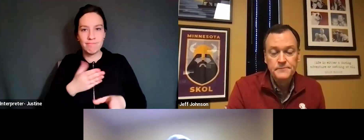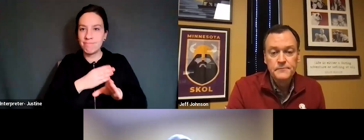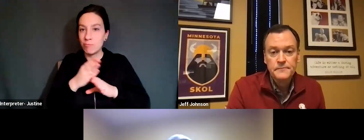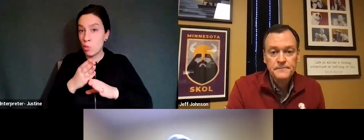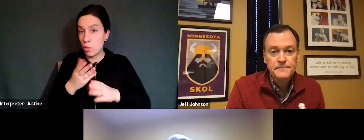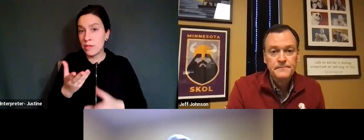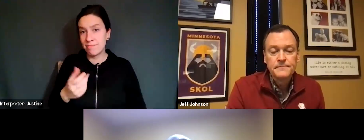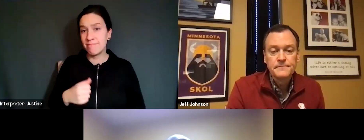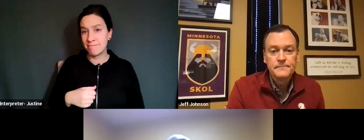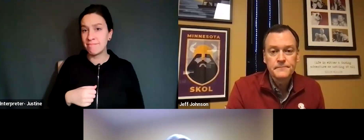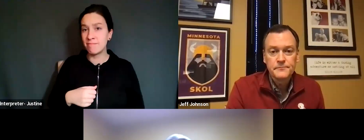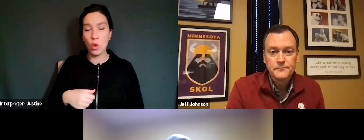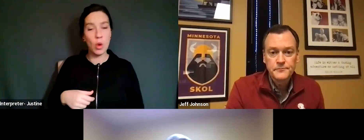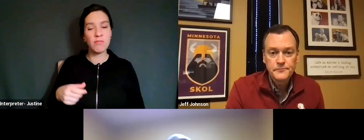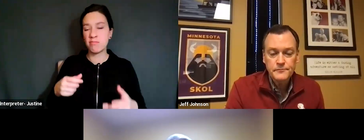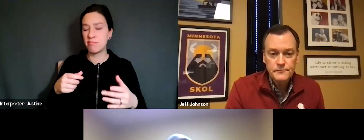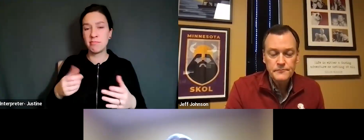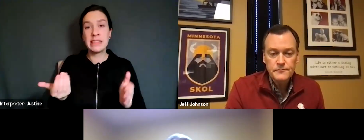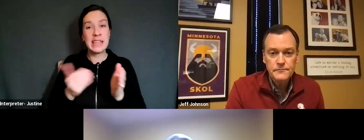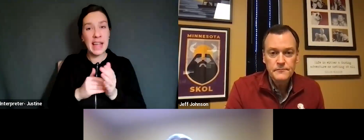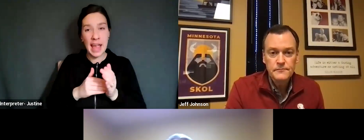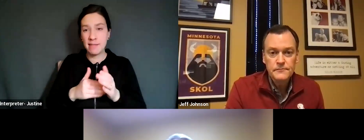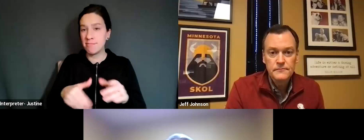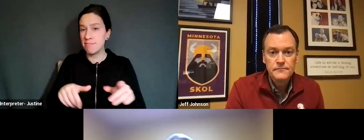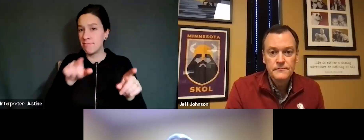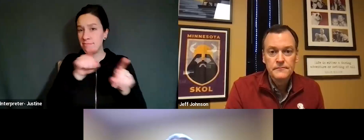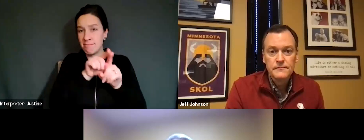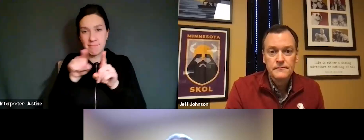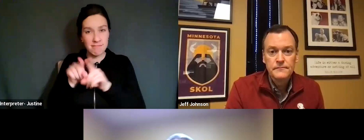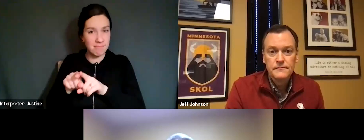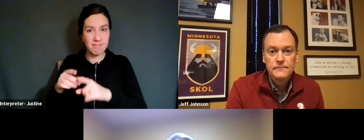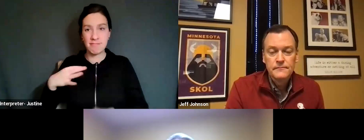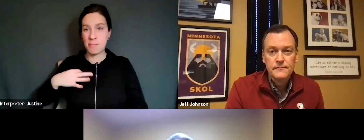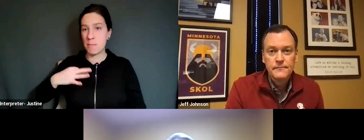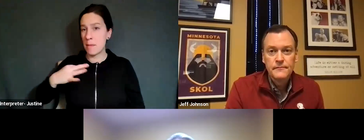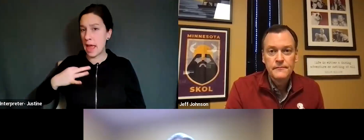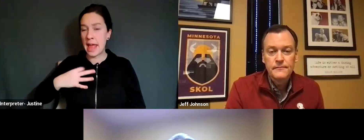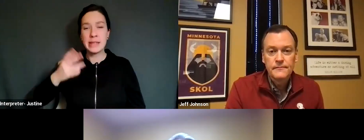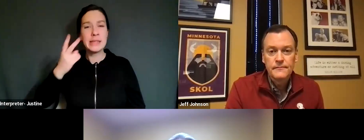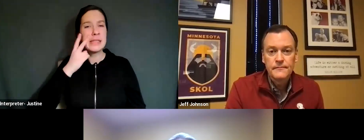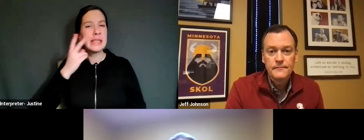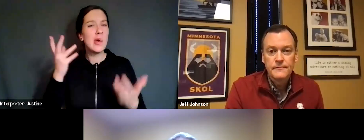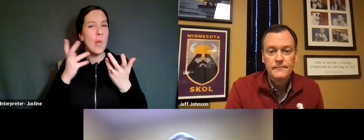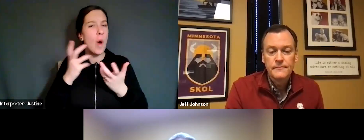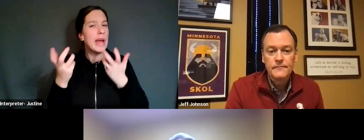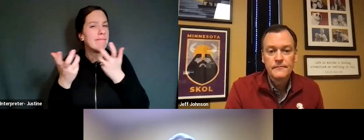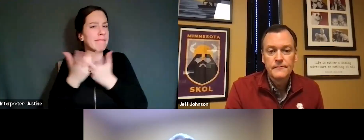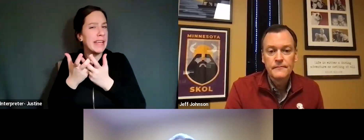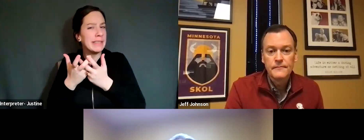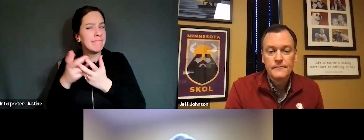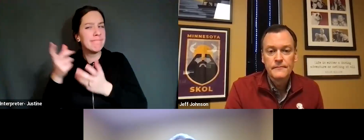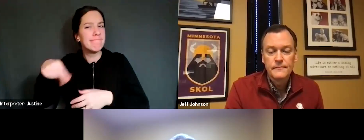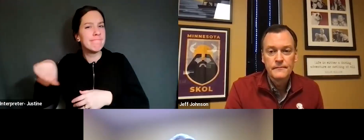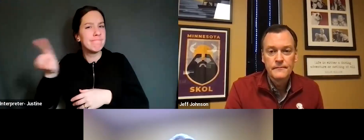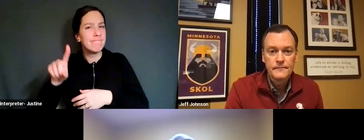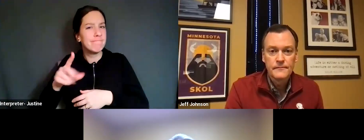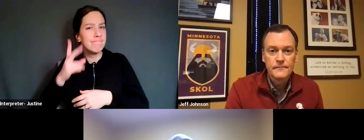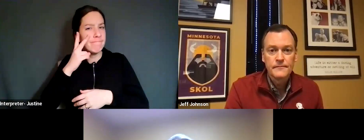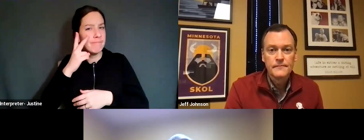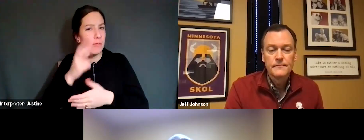so it's the same application process and look at, you know, what's going to work at that facility if it's a fit for us and we feel like we can